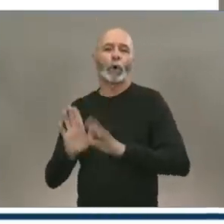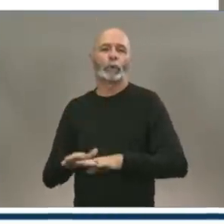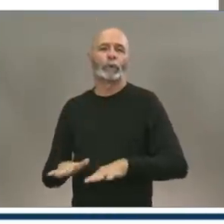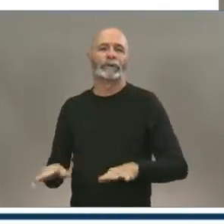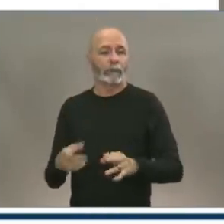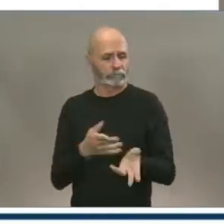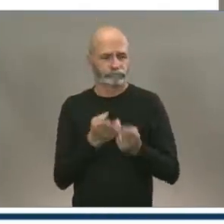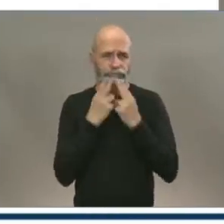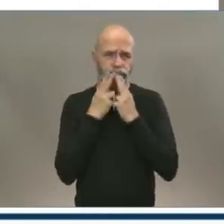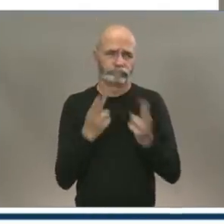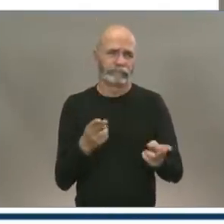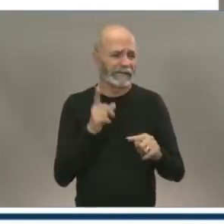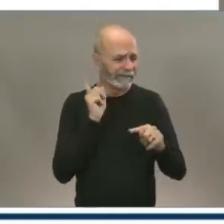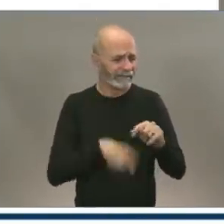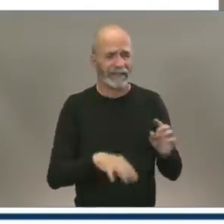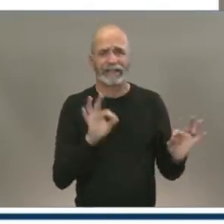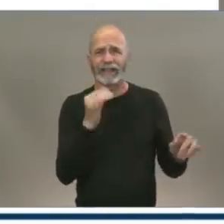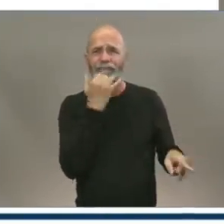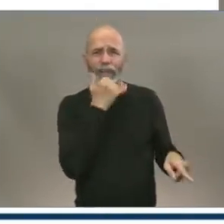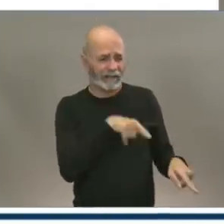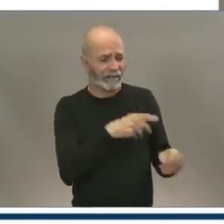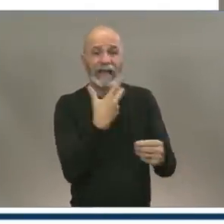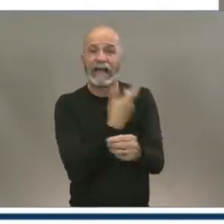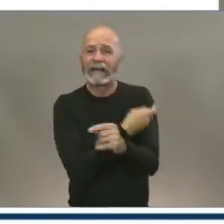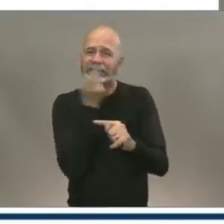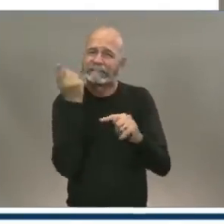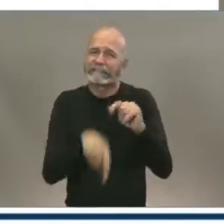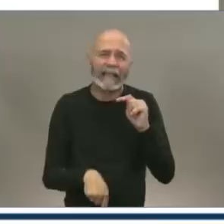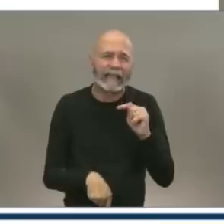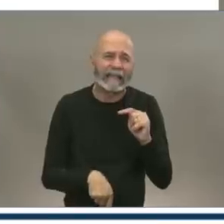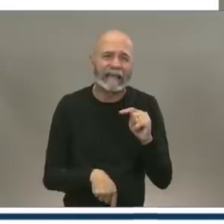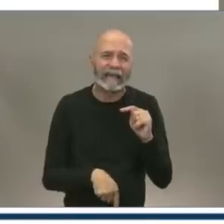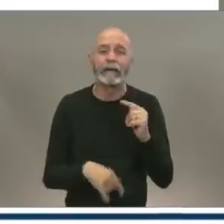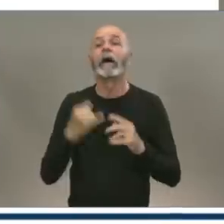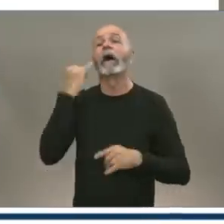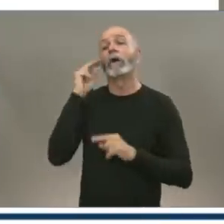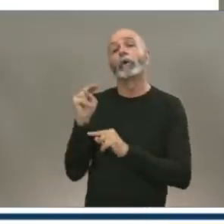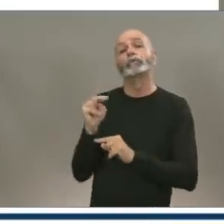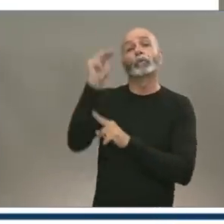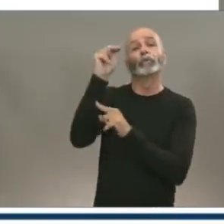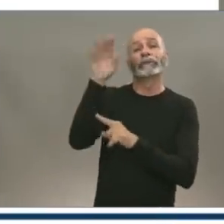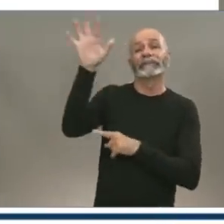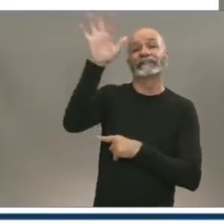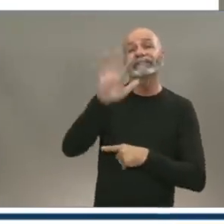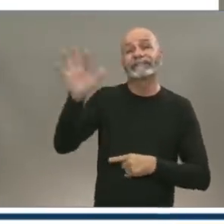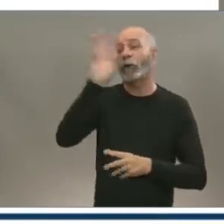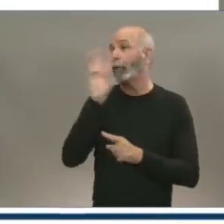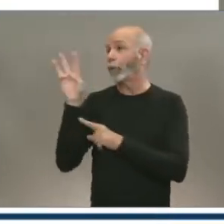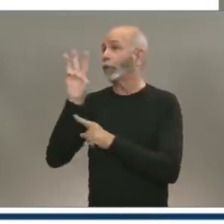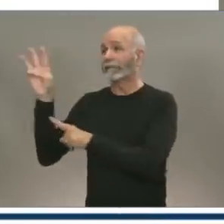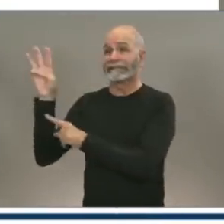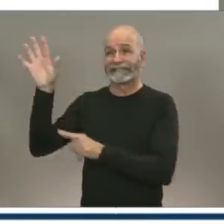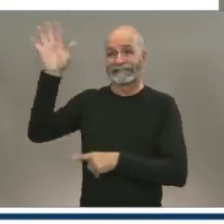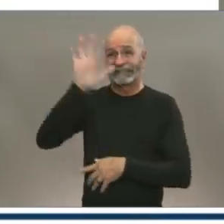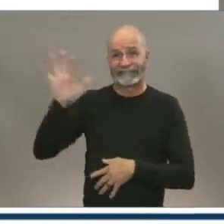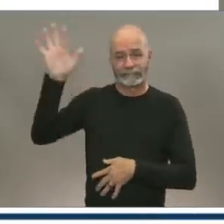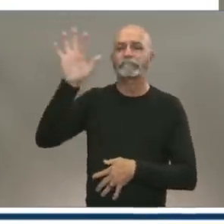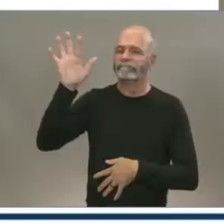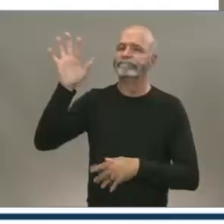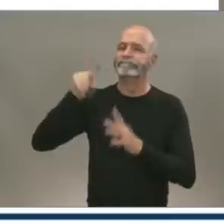vaccinated. And we're also managing outbreaks in northern and western Nova Scotia health zones related